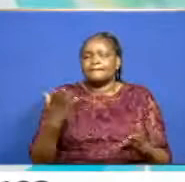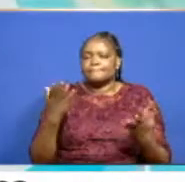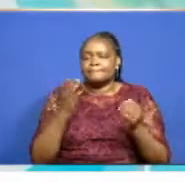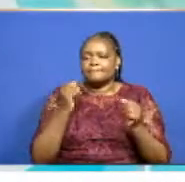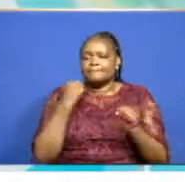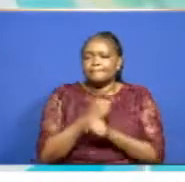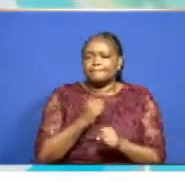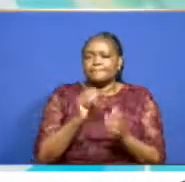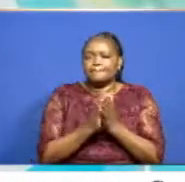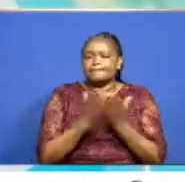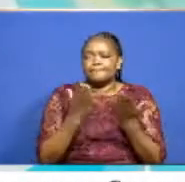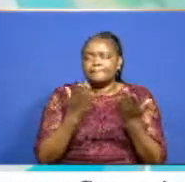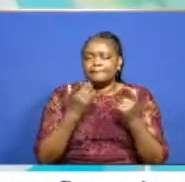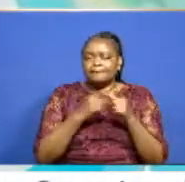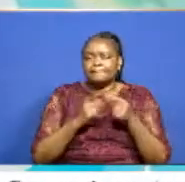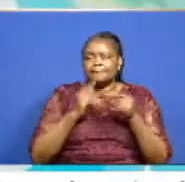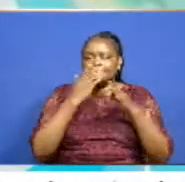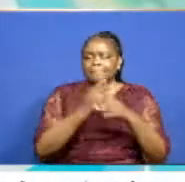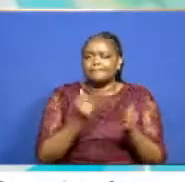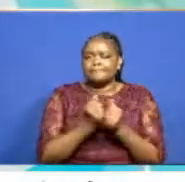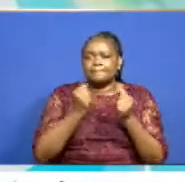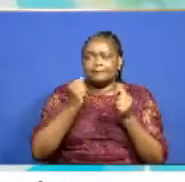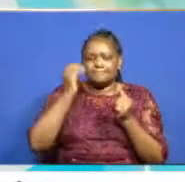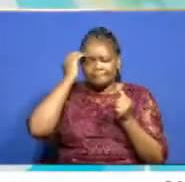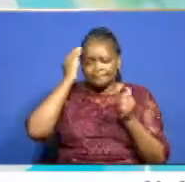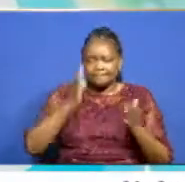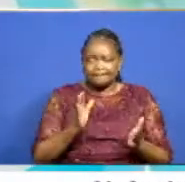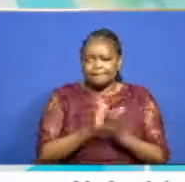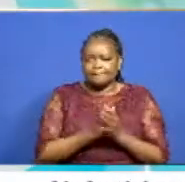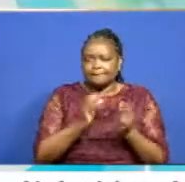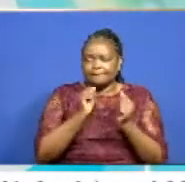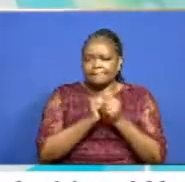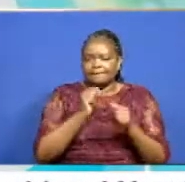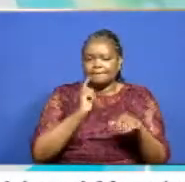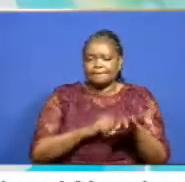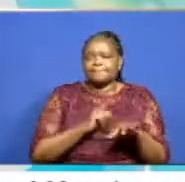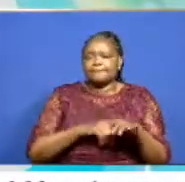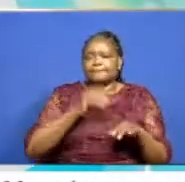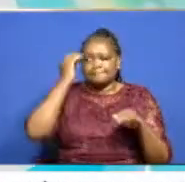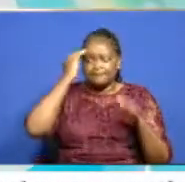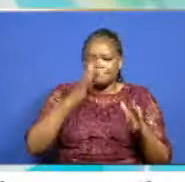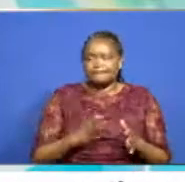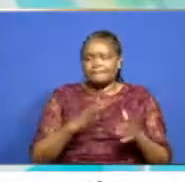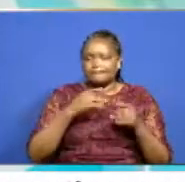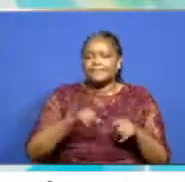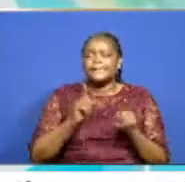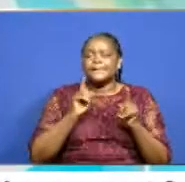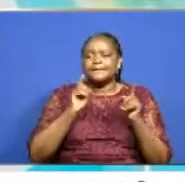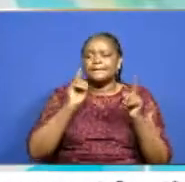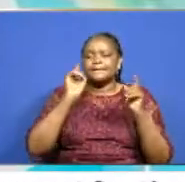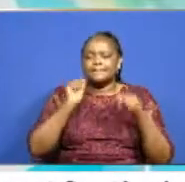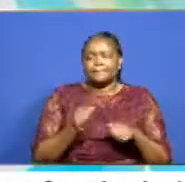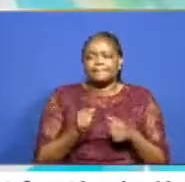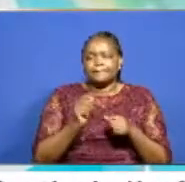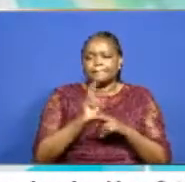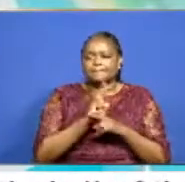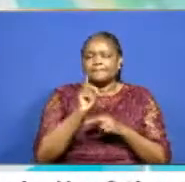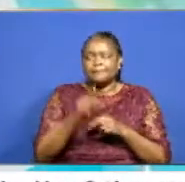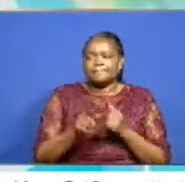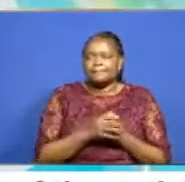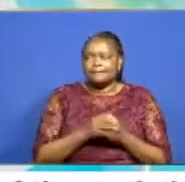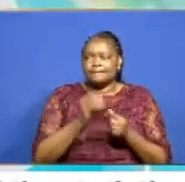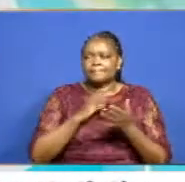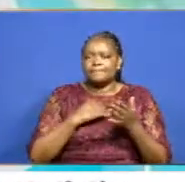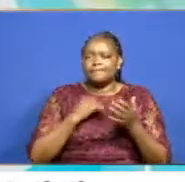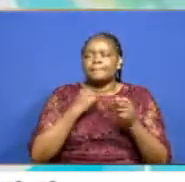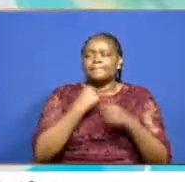workbooks, which is also shared with the learners. And with time, learners are able to bring it back and there is learning that is going on. Mm-hmm. Because we want to make sure